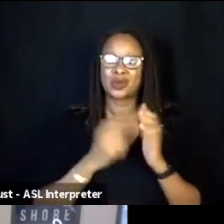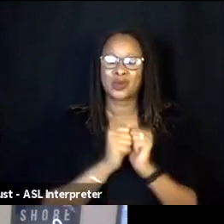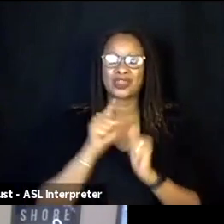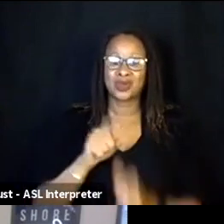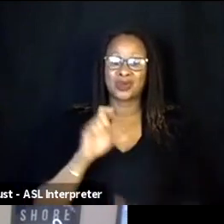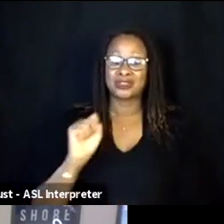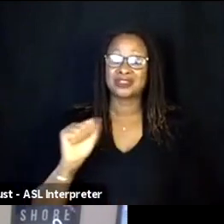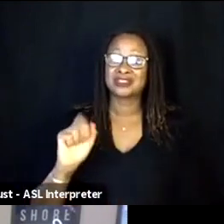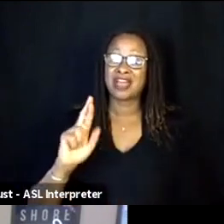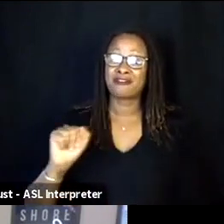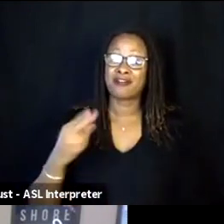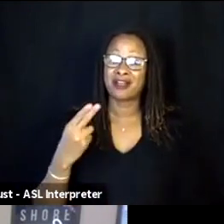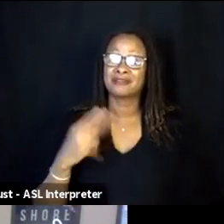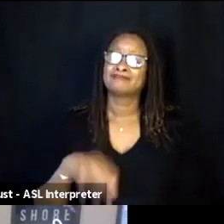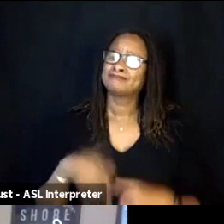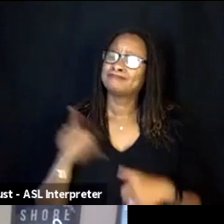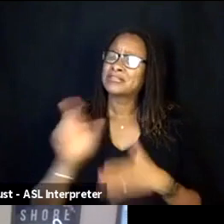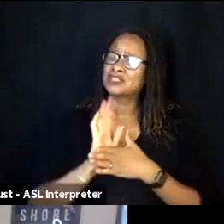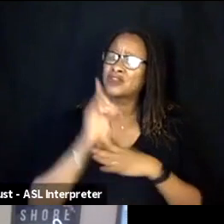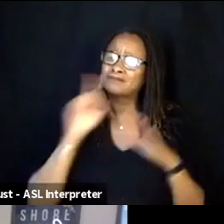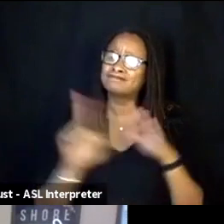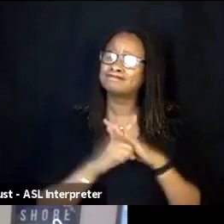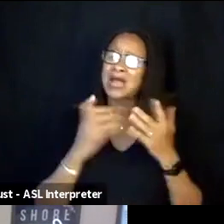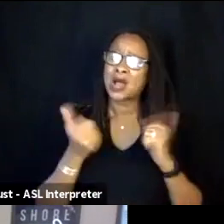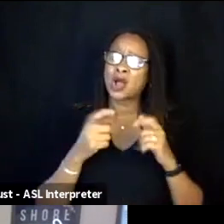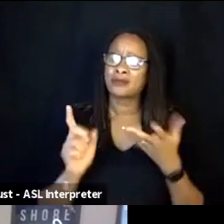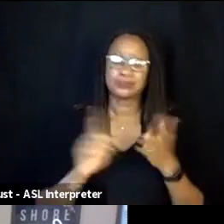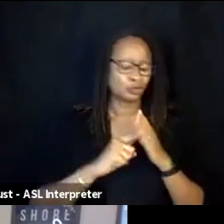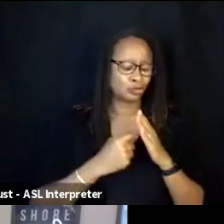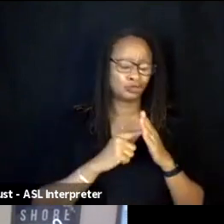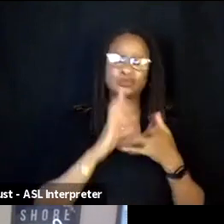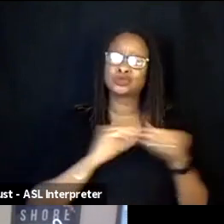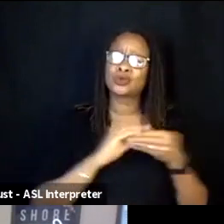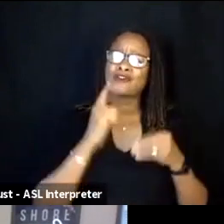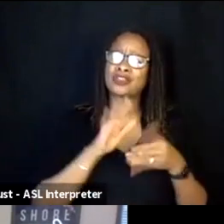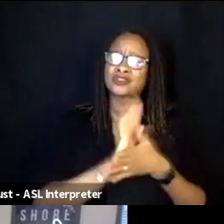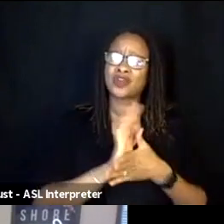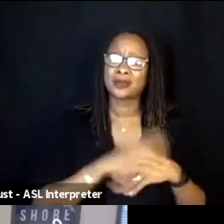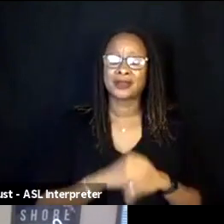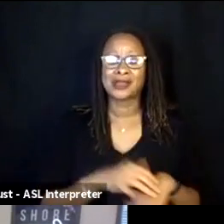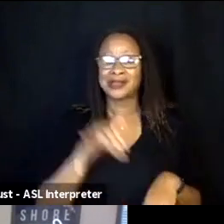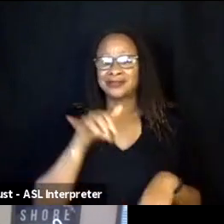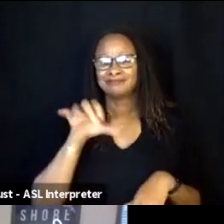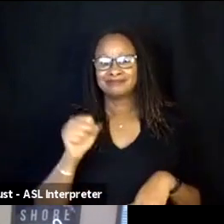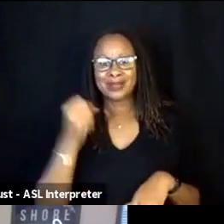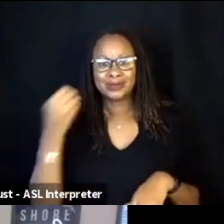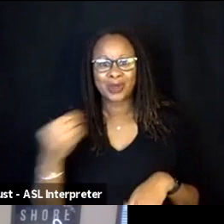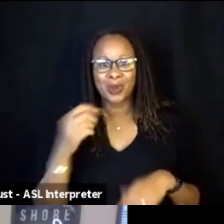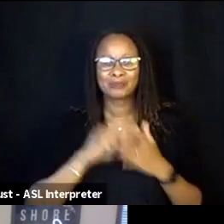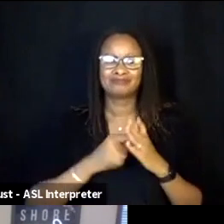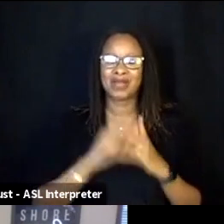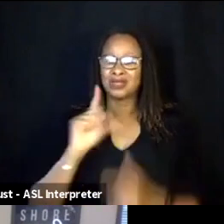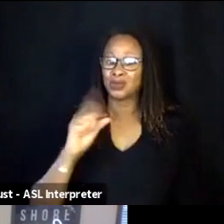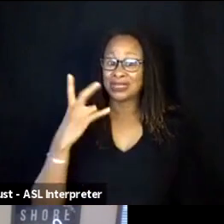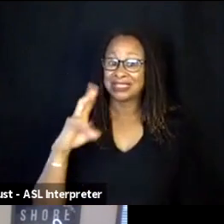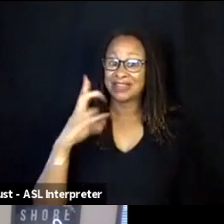Sarah. How did this film come about? What is the origin story here? Yeah, so this was in